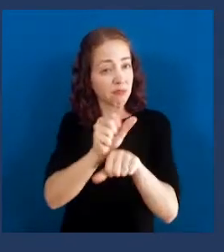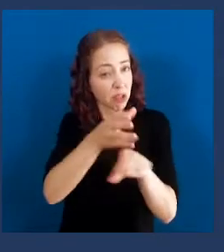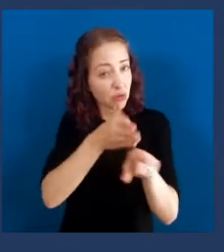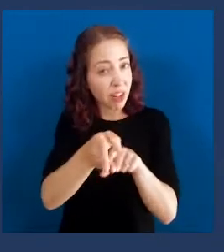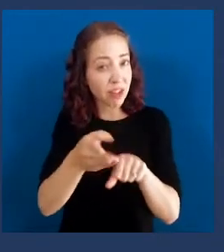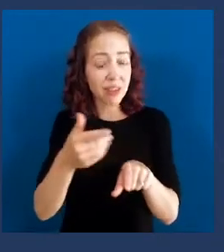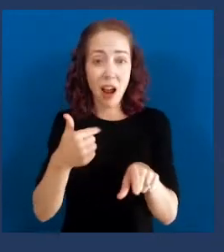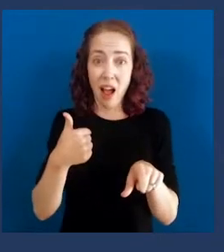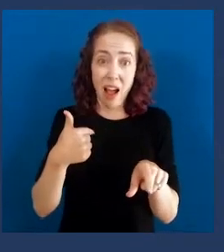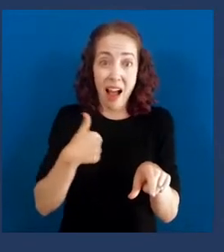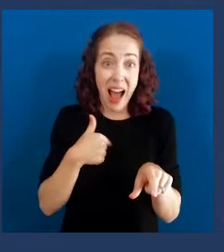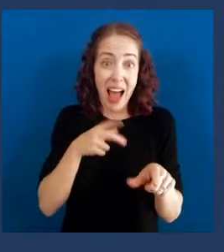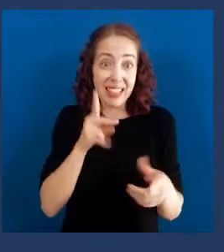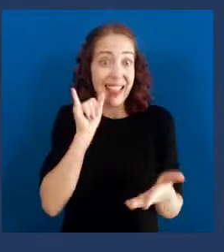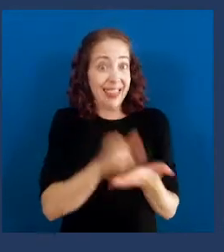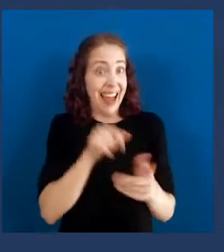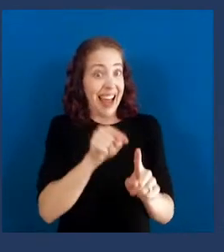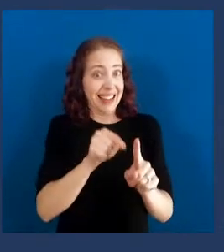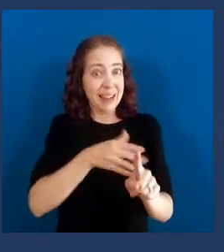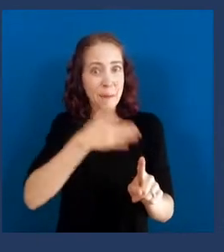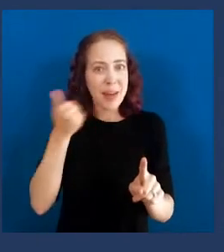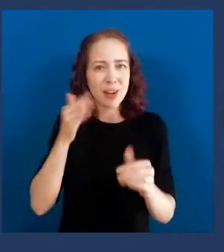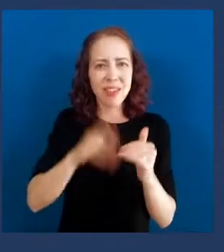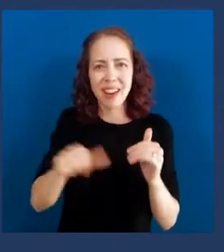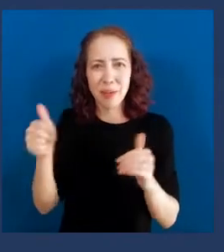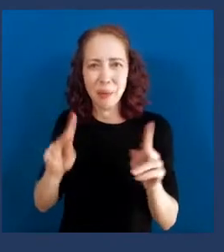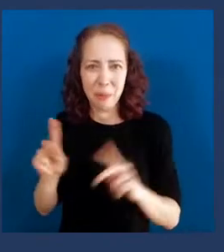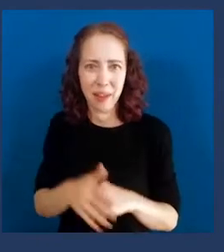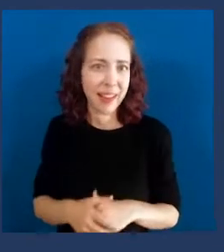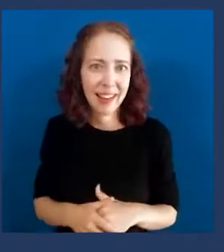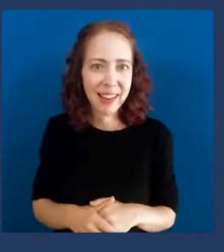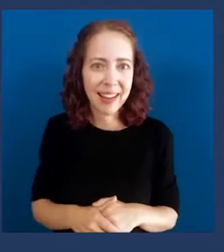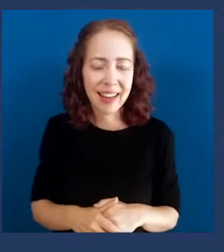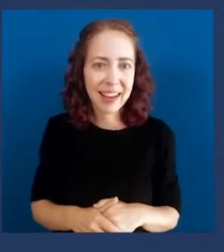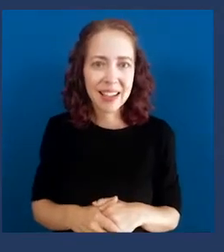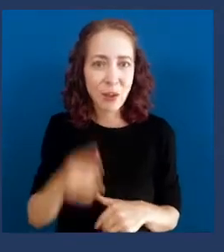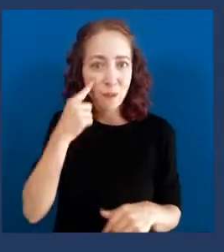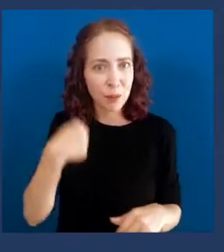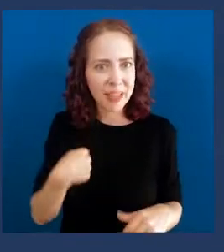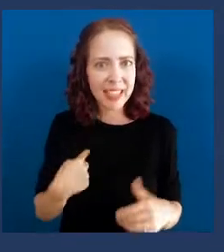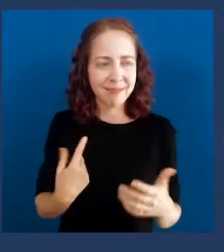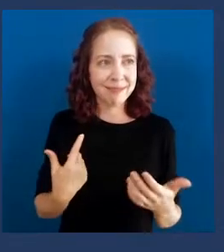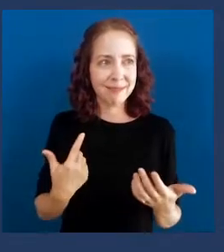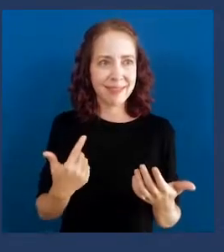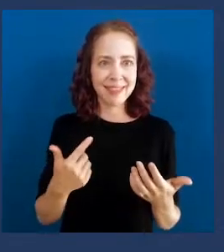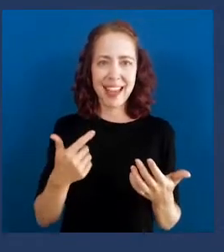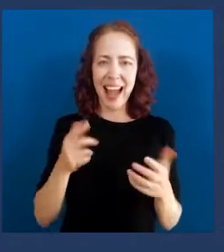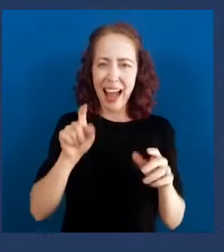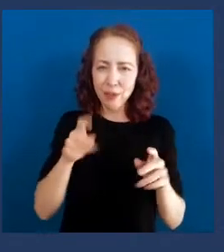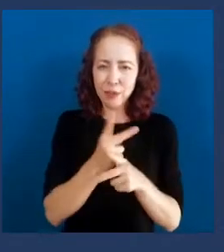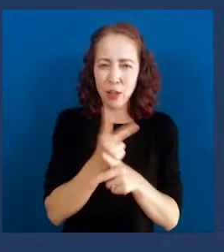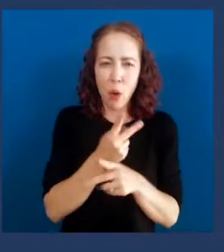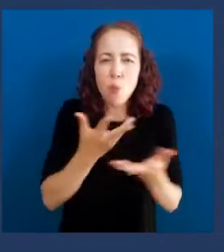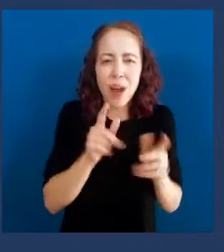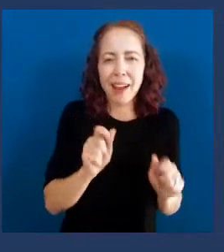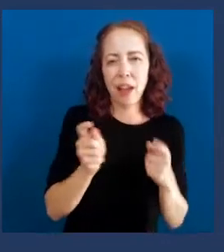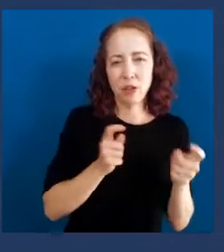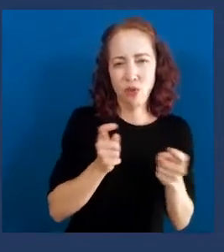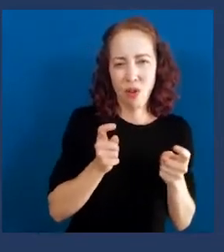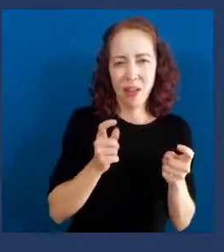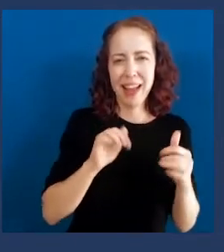career, I did better than anybody. So it's for me, what's important and how can I control those things to help make that